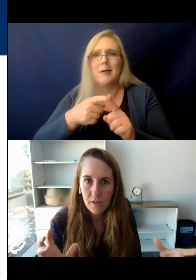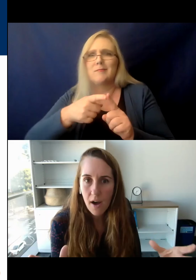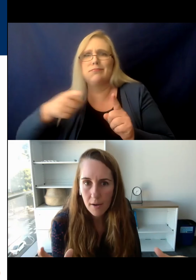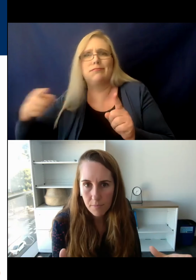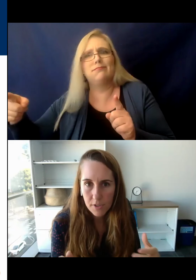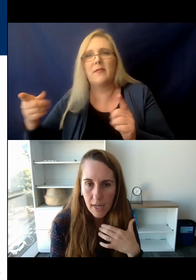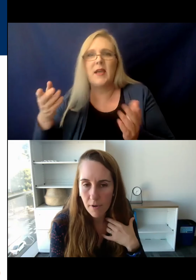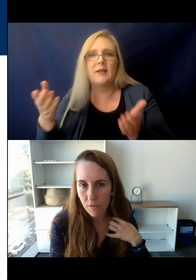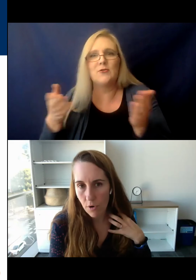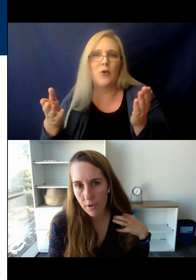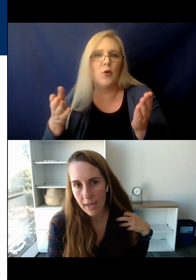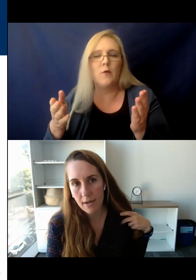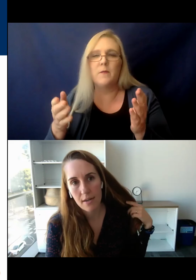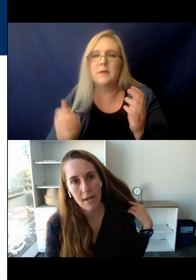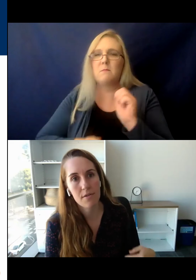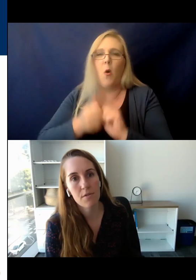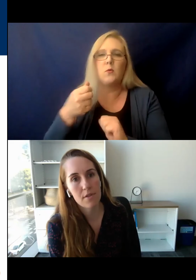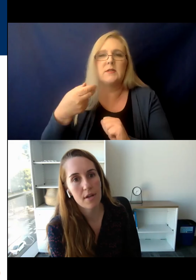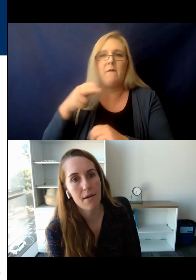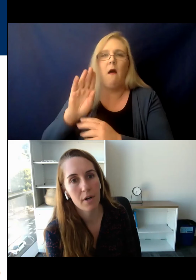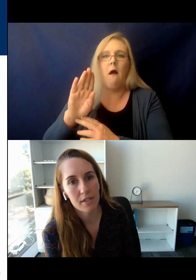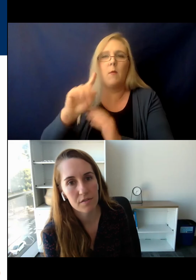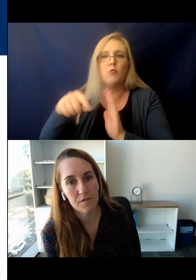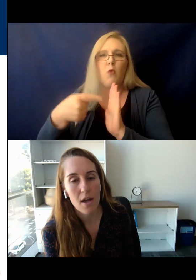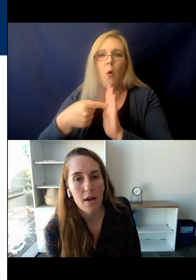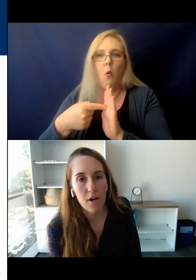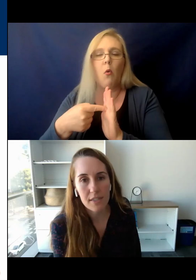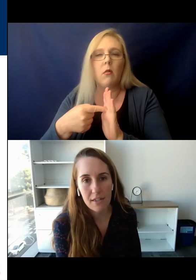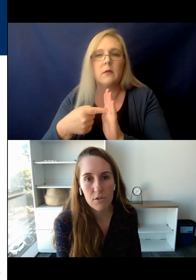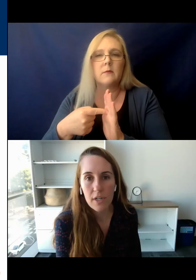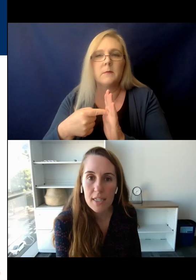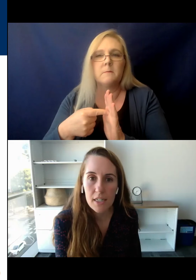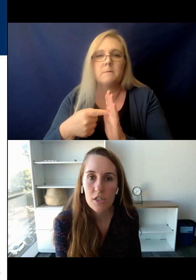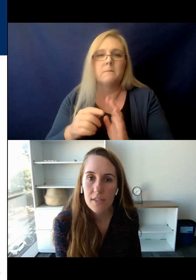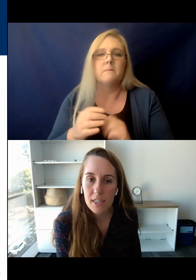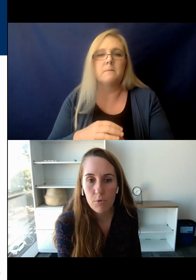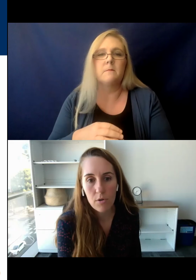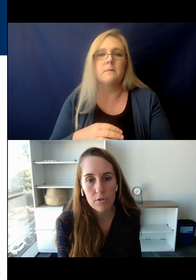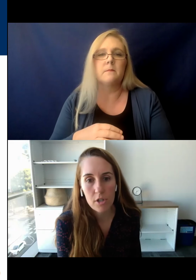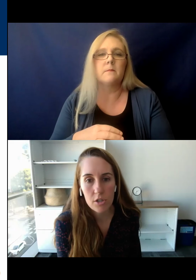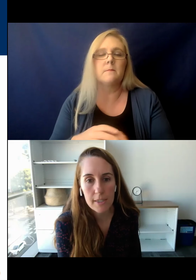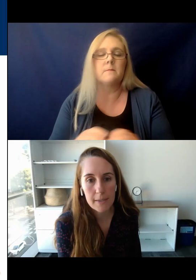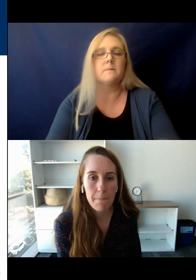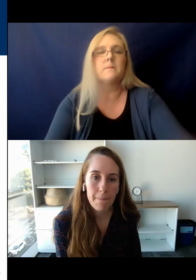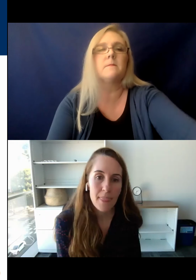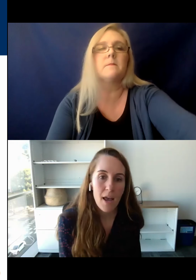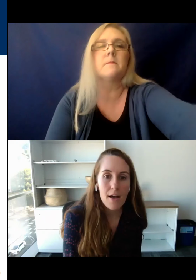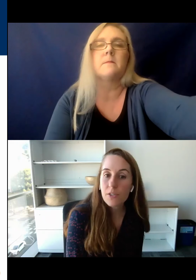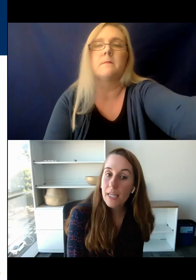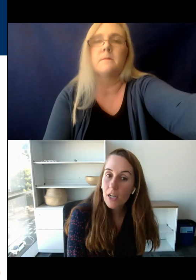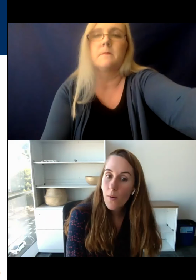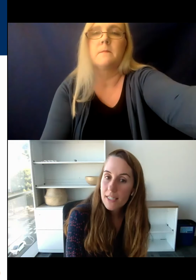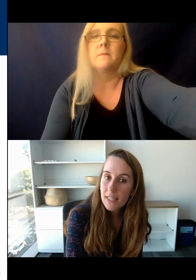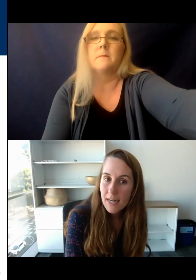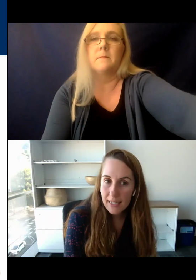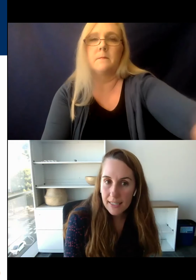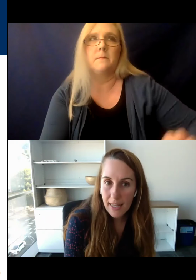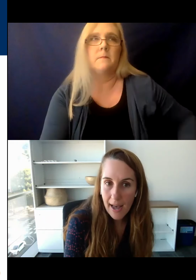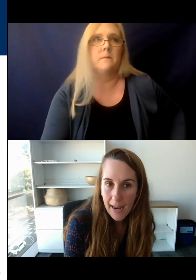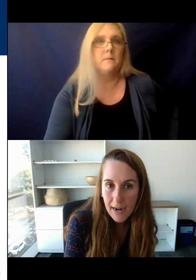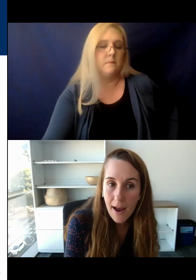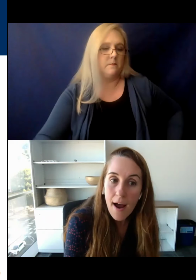greatest sort of hub type of role in the networks of cross-sector organizations that support older adults. So we can go on to